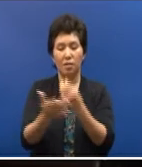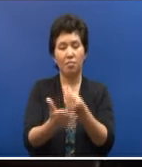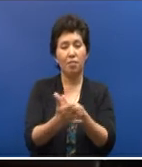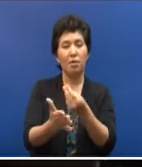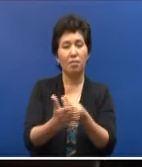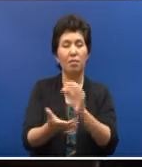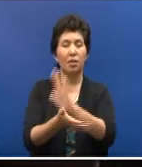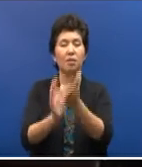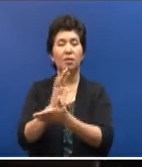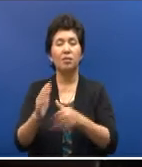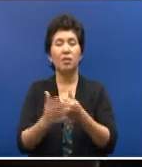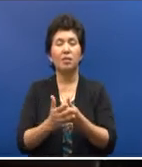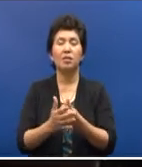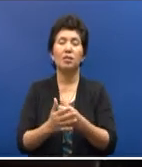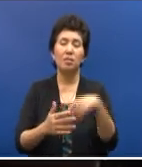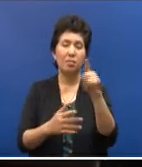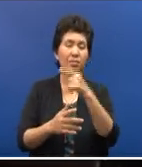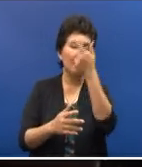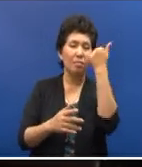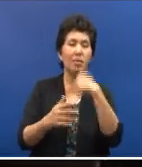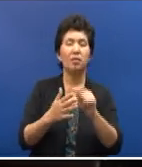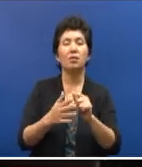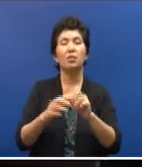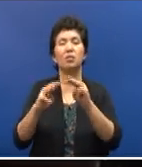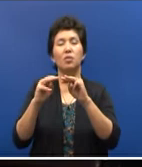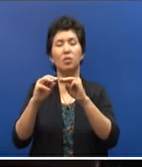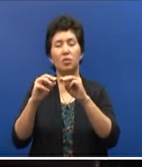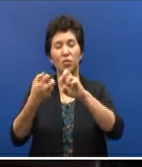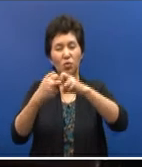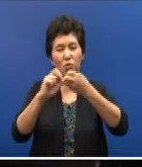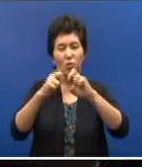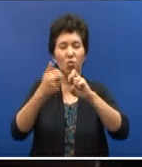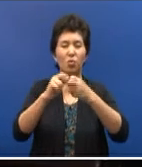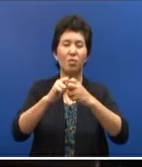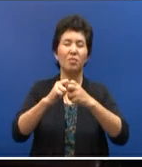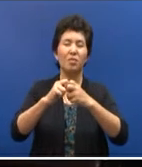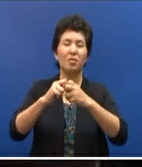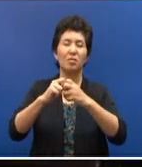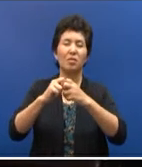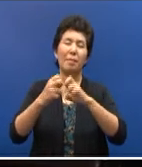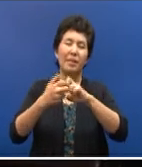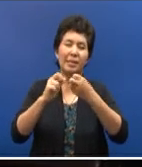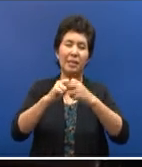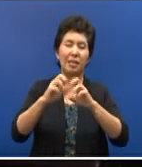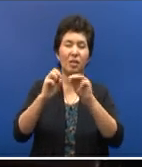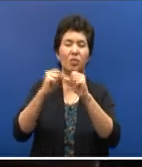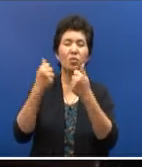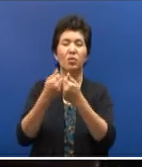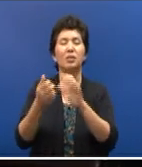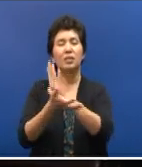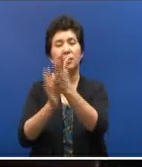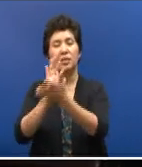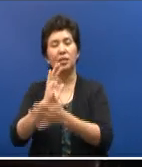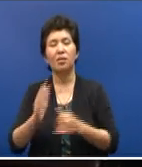capitalists. This is what been highlighted by the social conflicts, okay, the conflict theory. Okay,